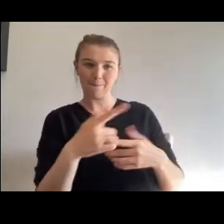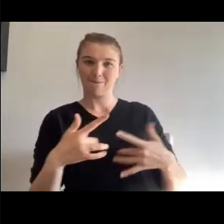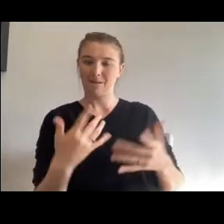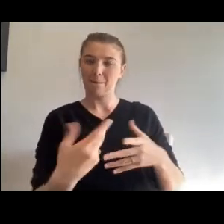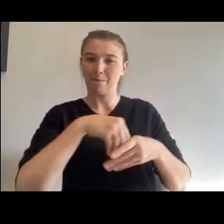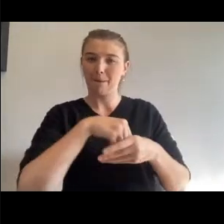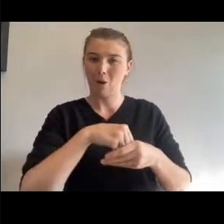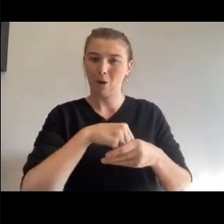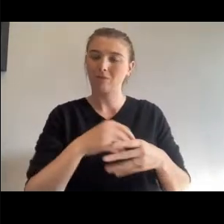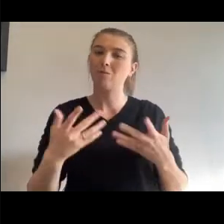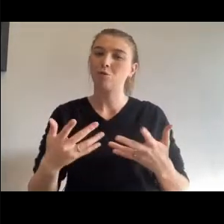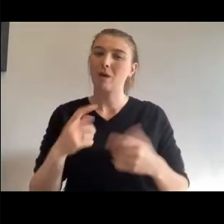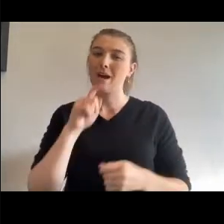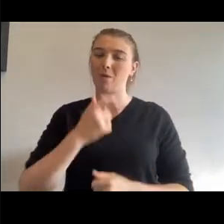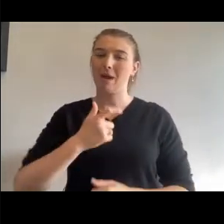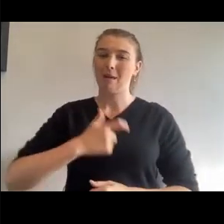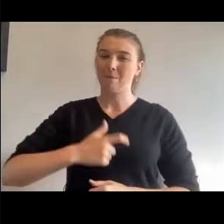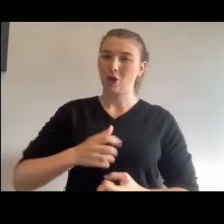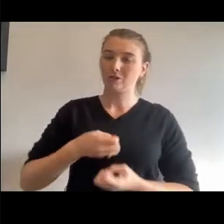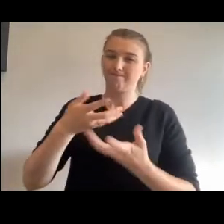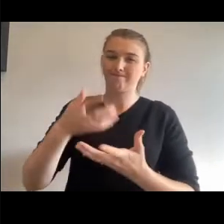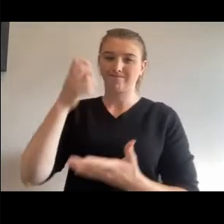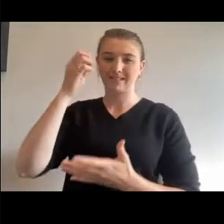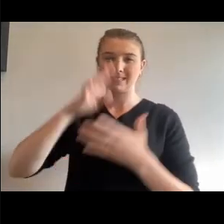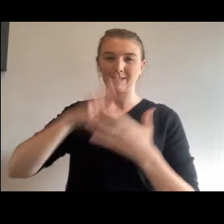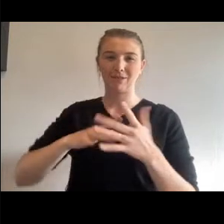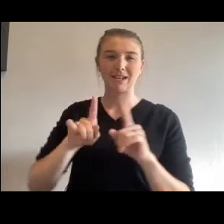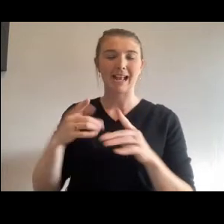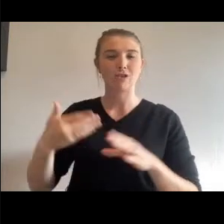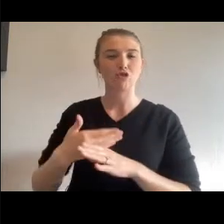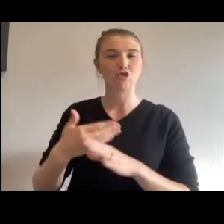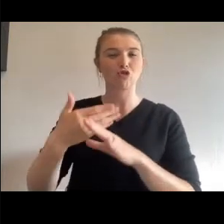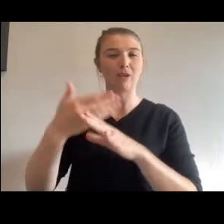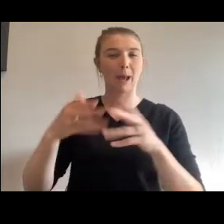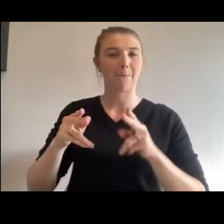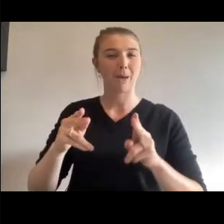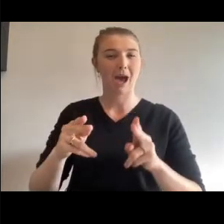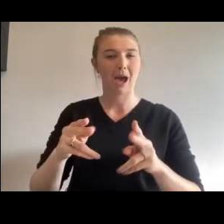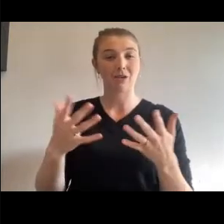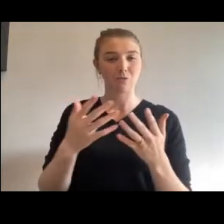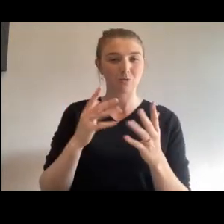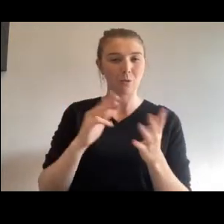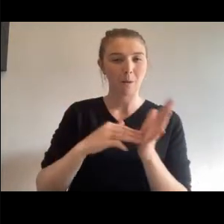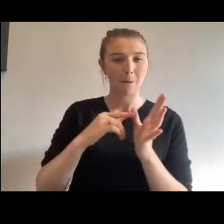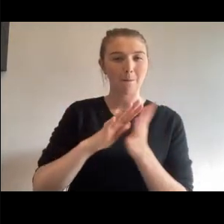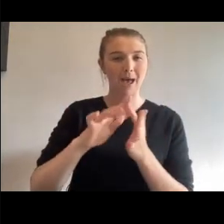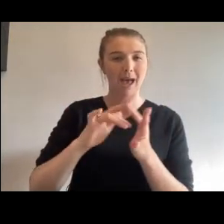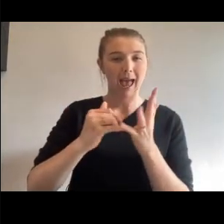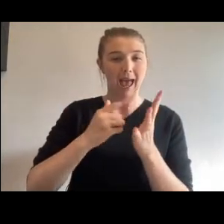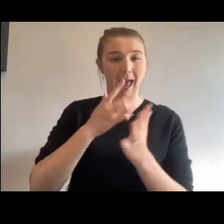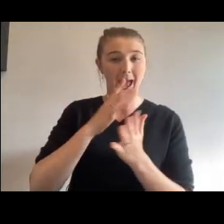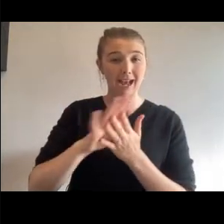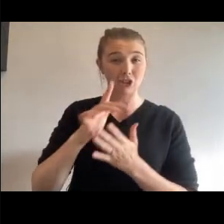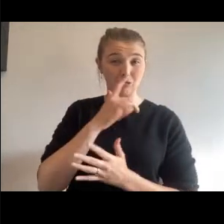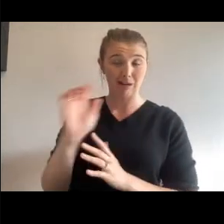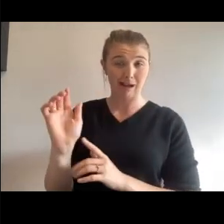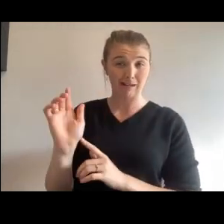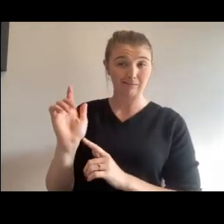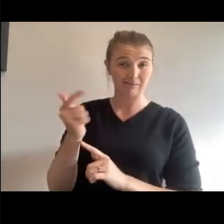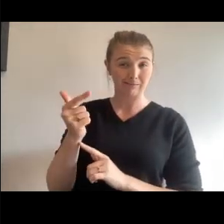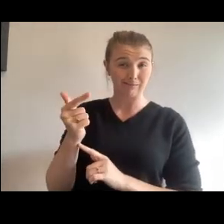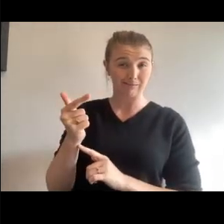experience and career path. So Mahesh, let's invite you to join us on camera and check your microphone. And then I look forward to your